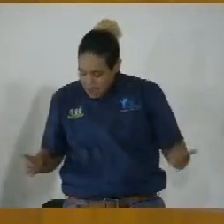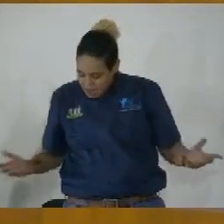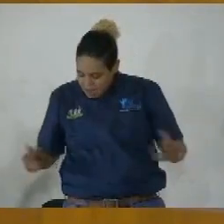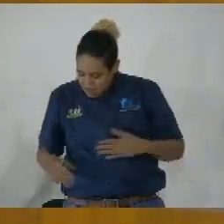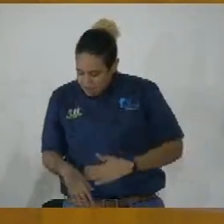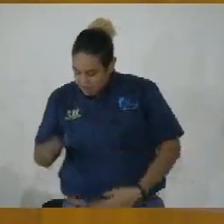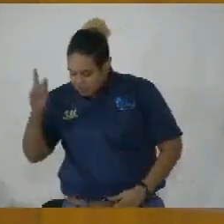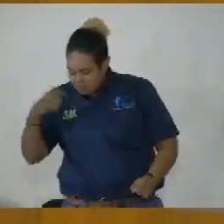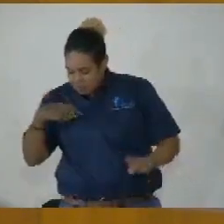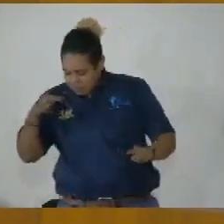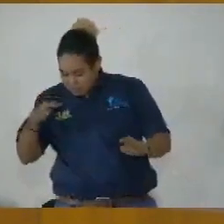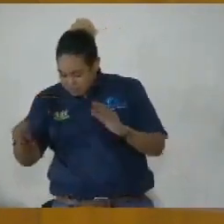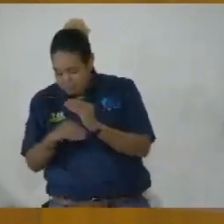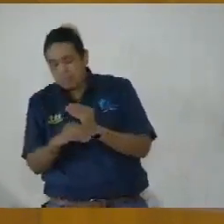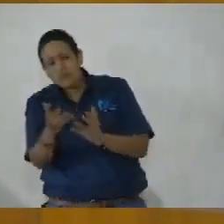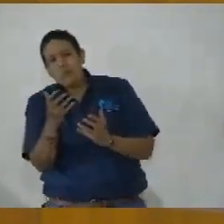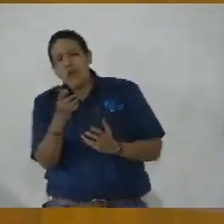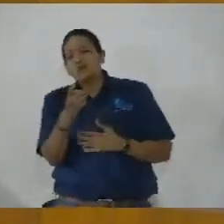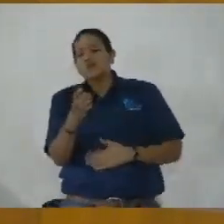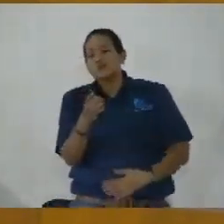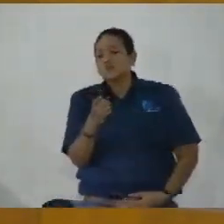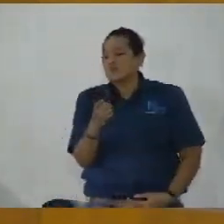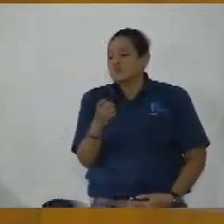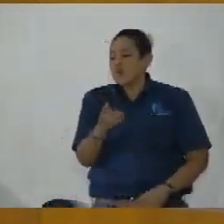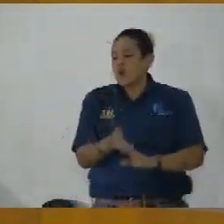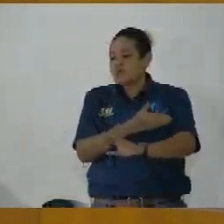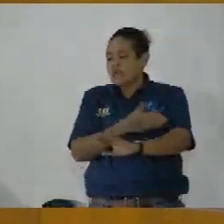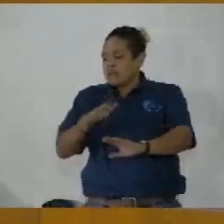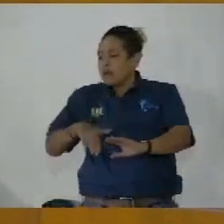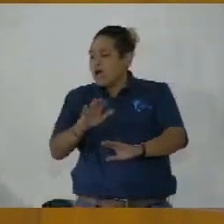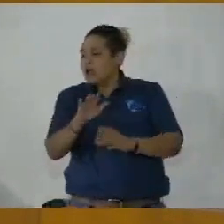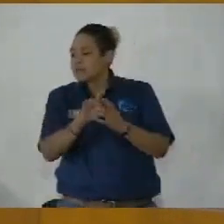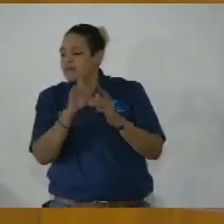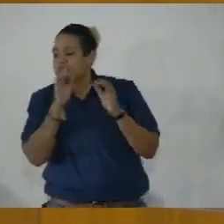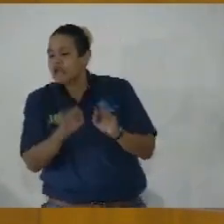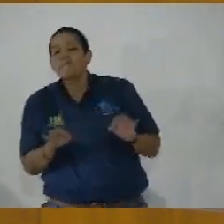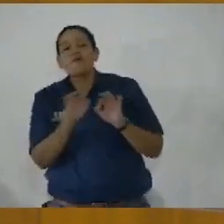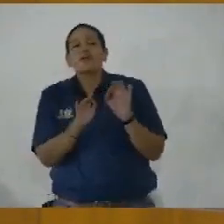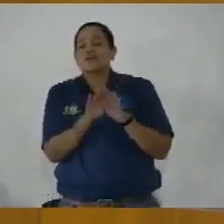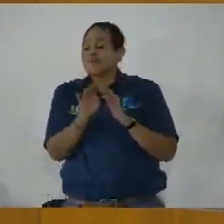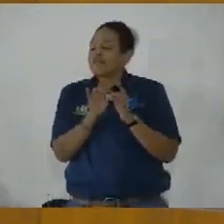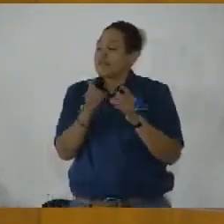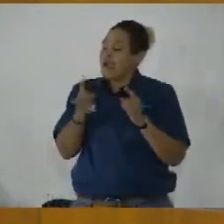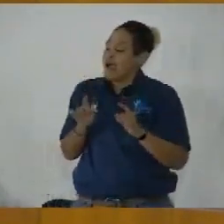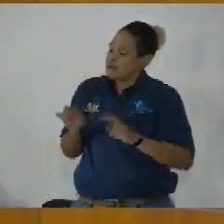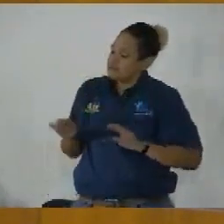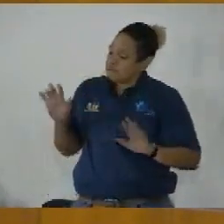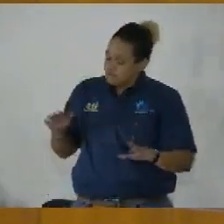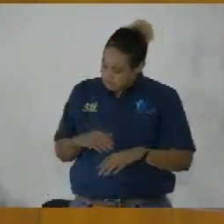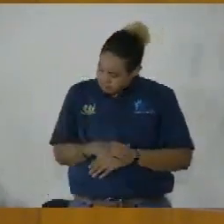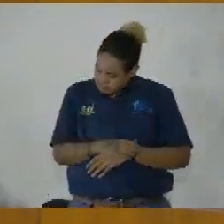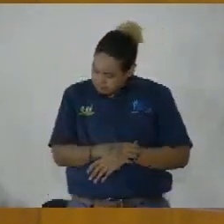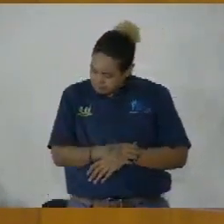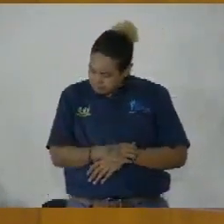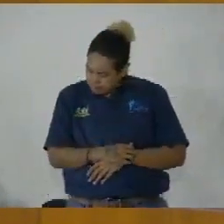Mr. Speaker, I also want to update the House on an important development that has taken place. It